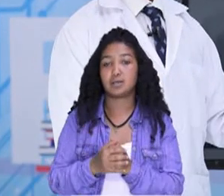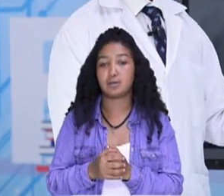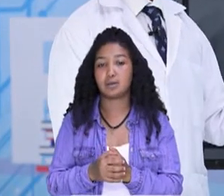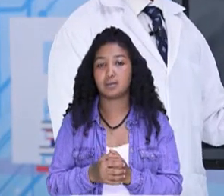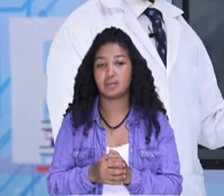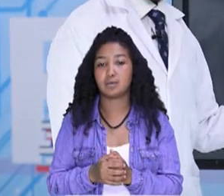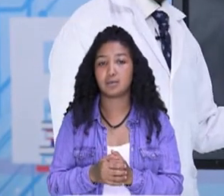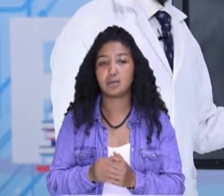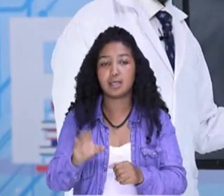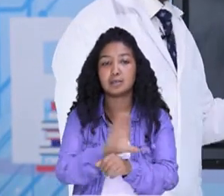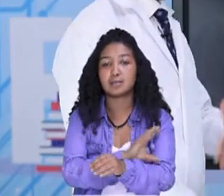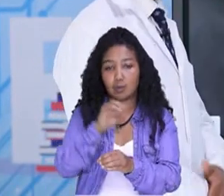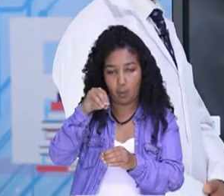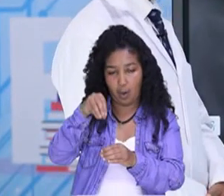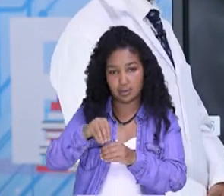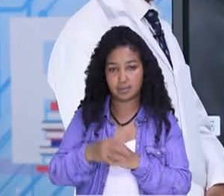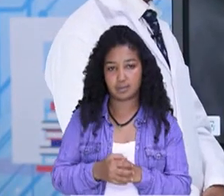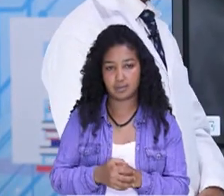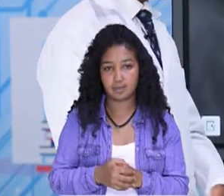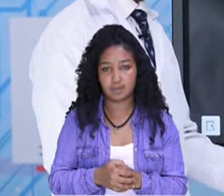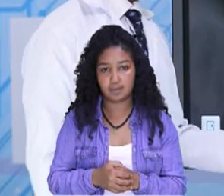place in the cytoplasm.